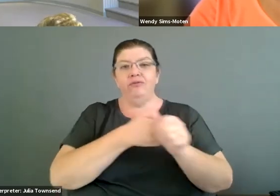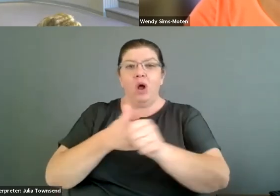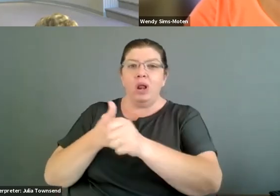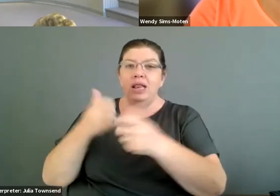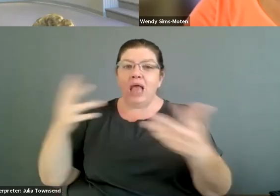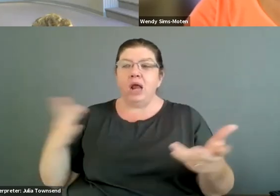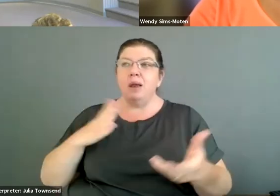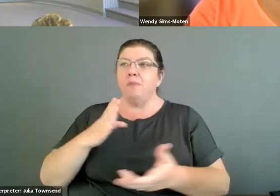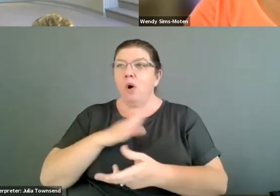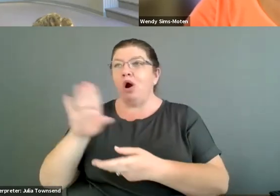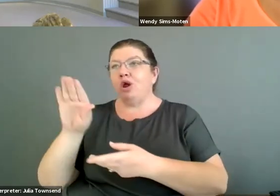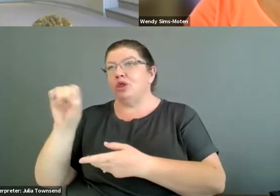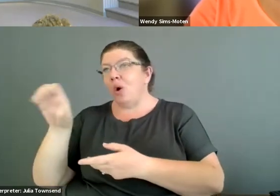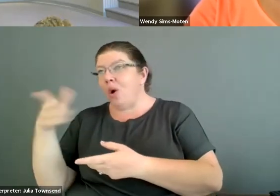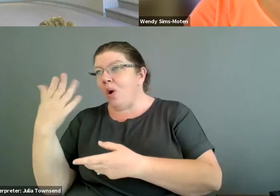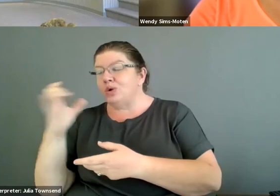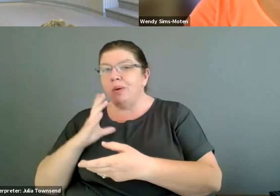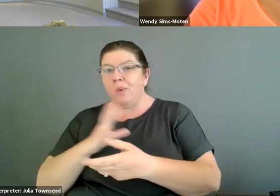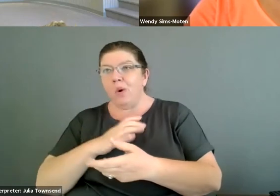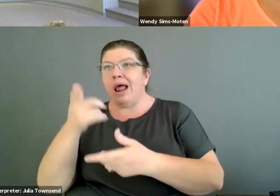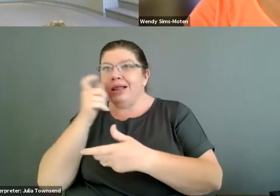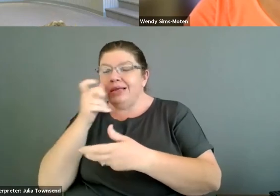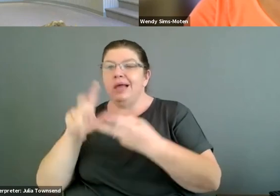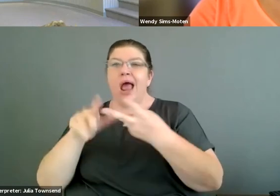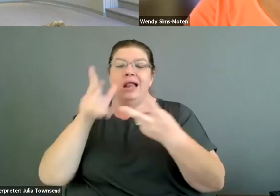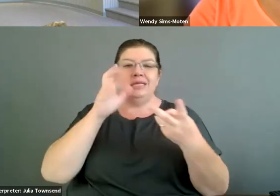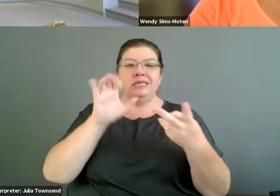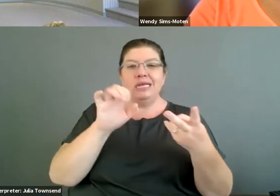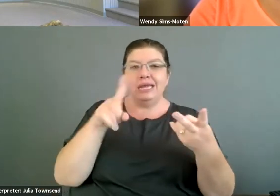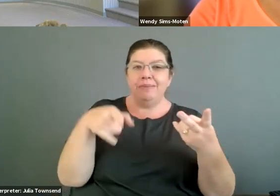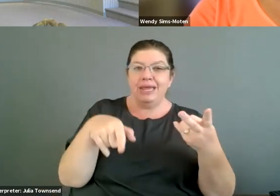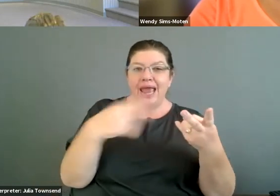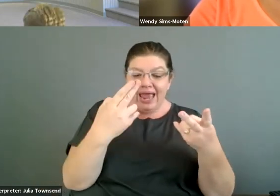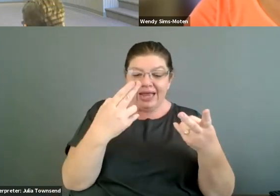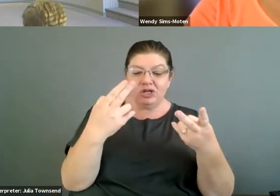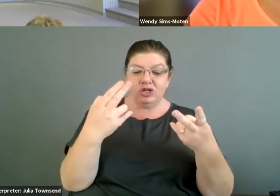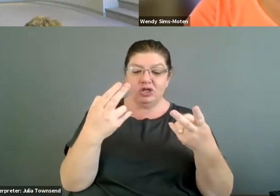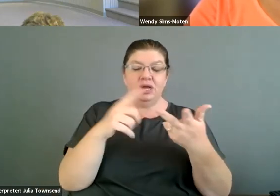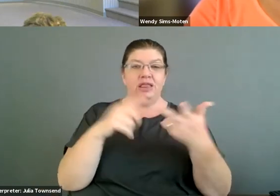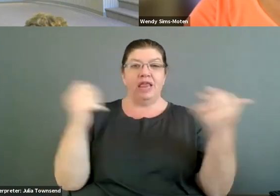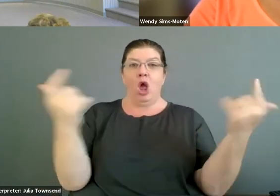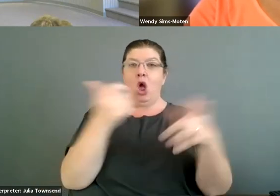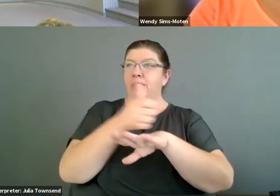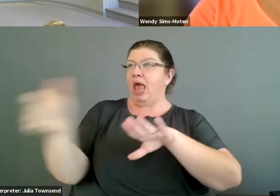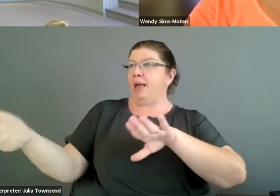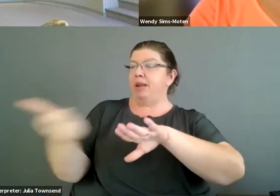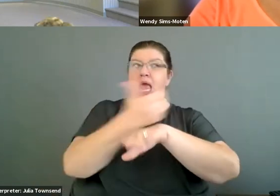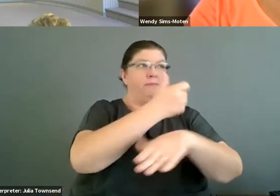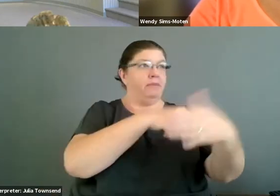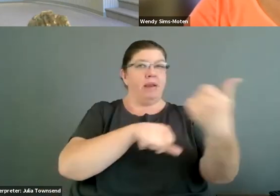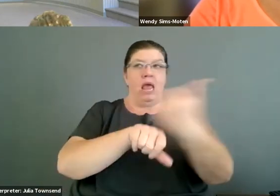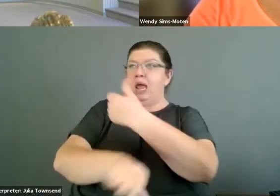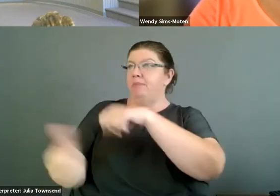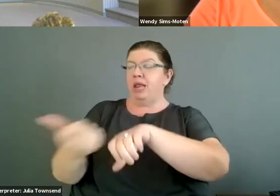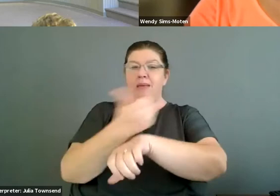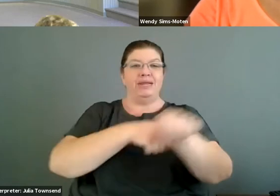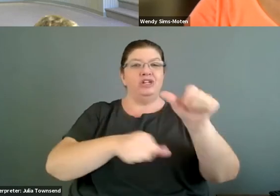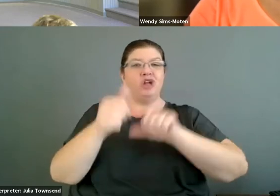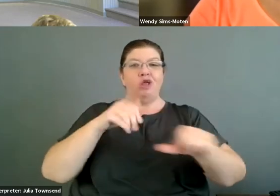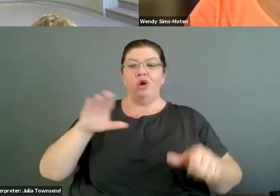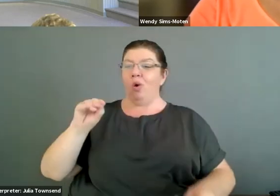board. I listened to the CDPH, and they all blame each other. OSHA even